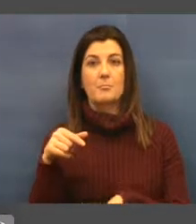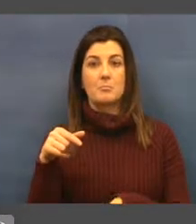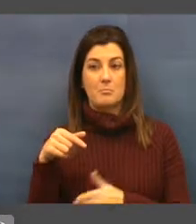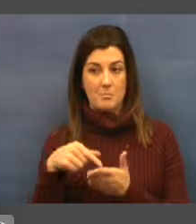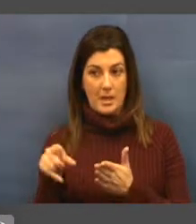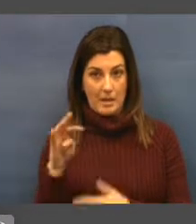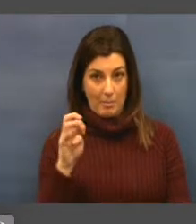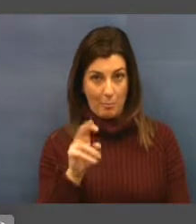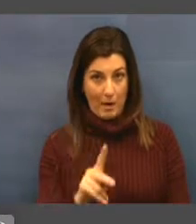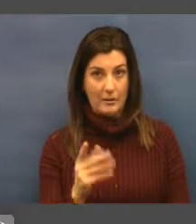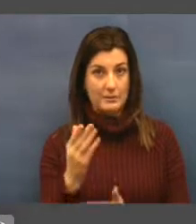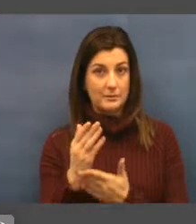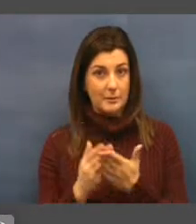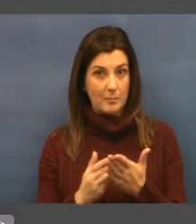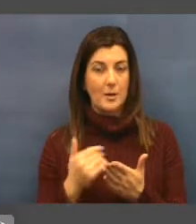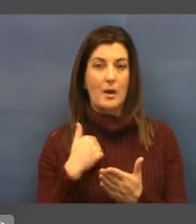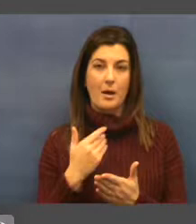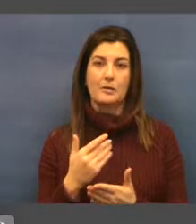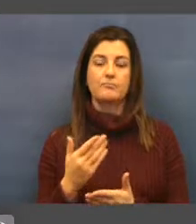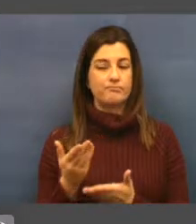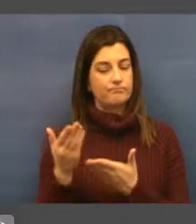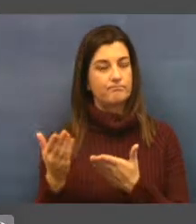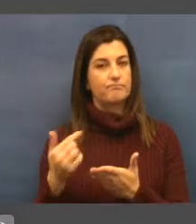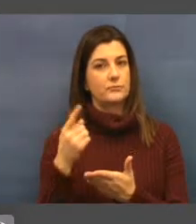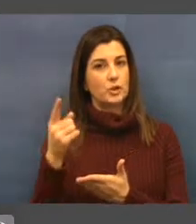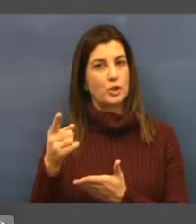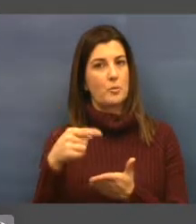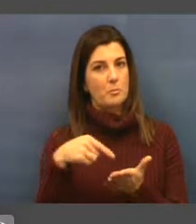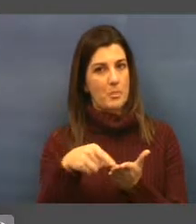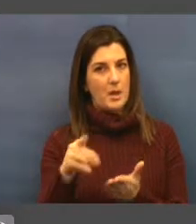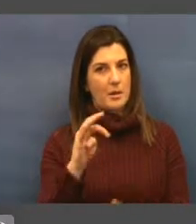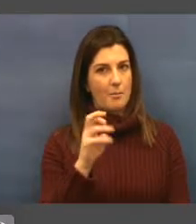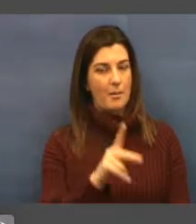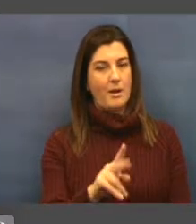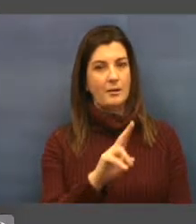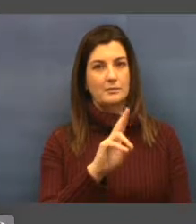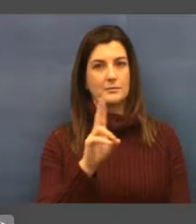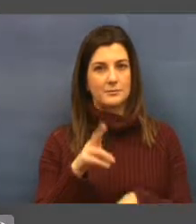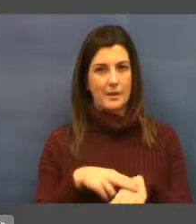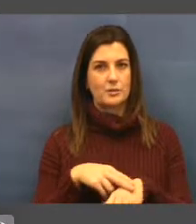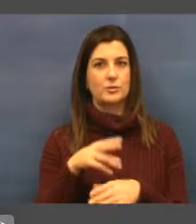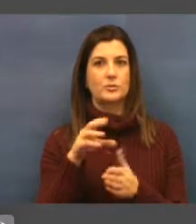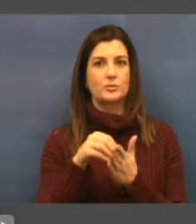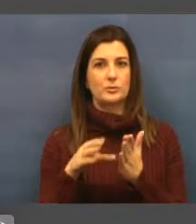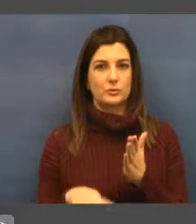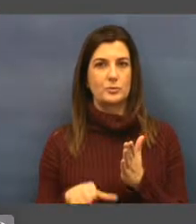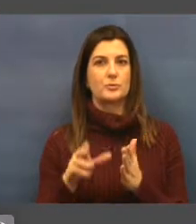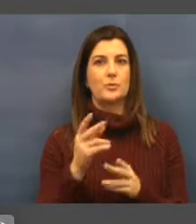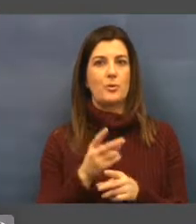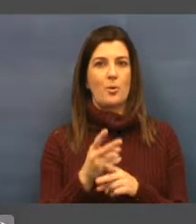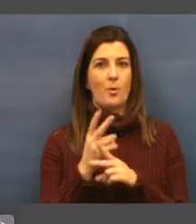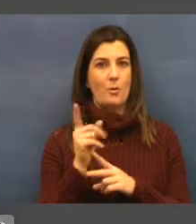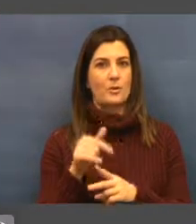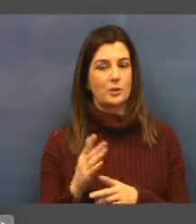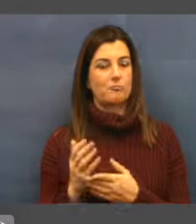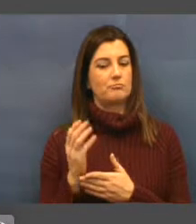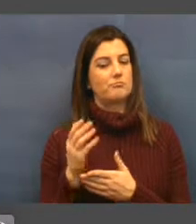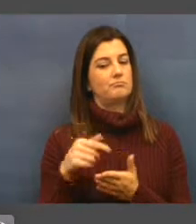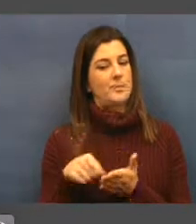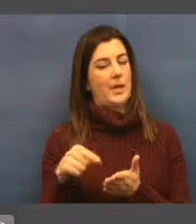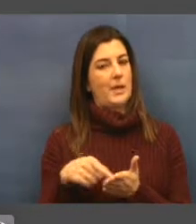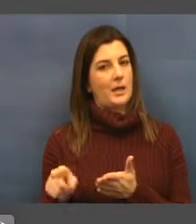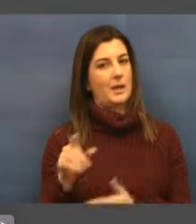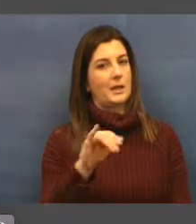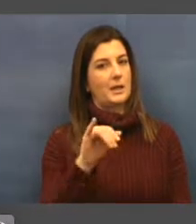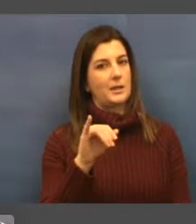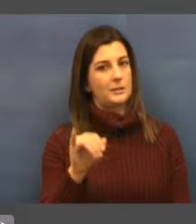loans, my recommendation would be to go for the national student loan, because you're already accruing interest on that. The Financial Aid Office